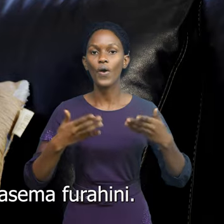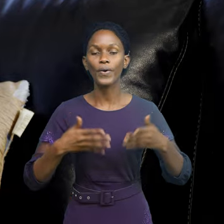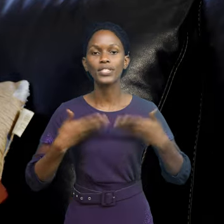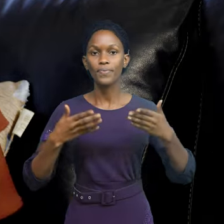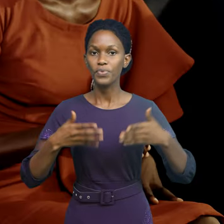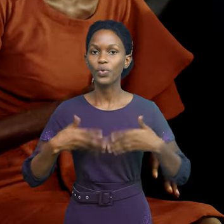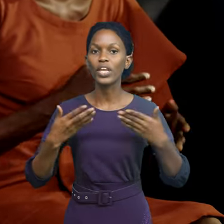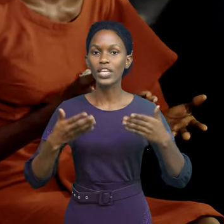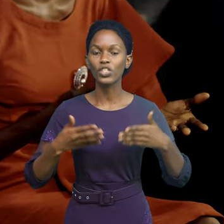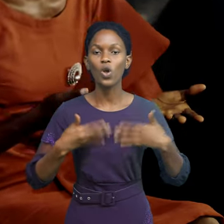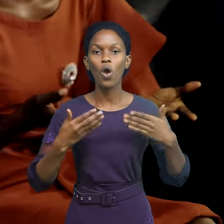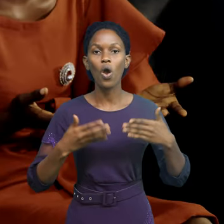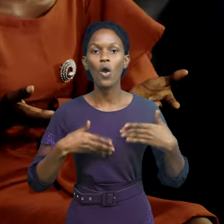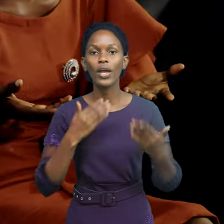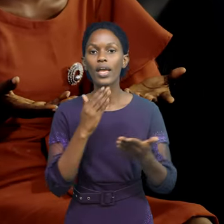rejoice,